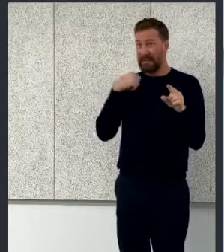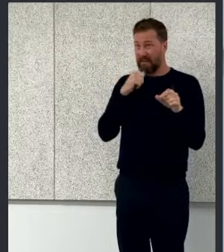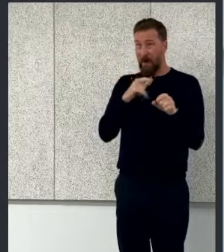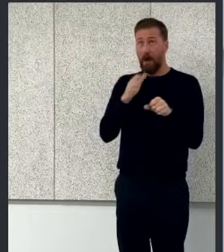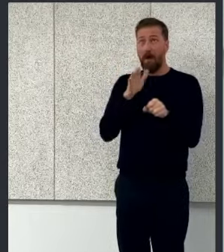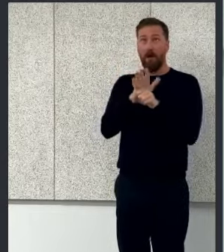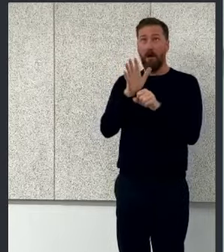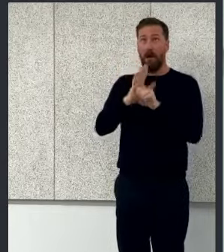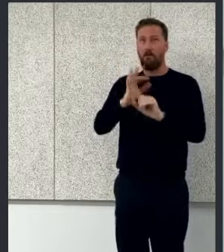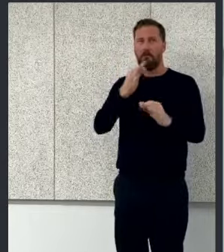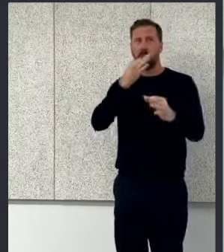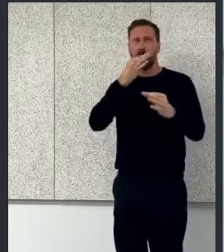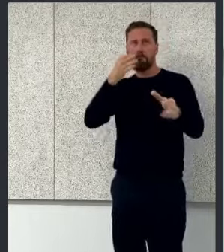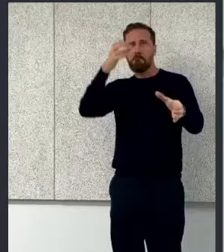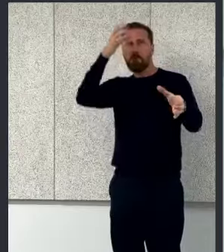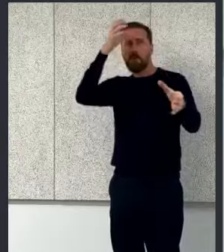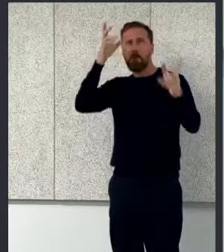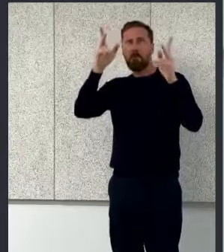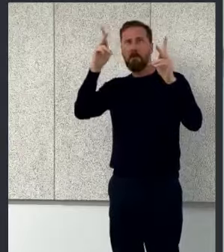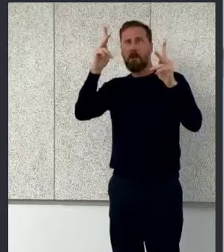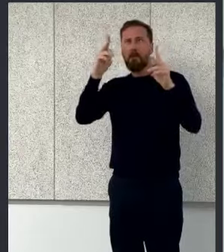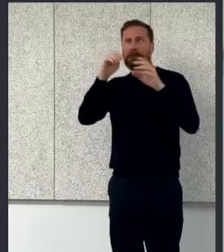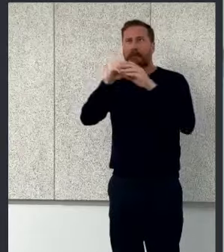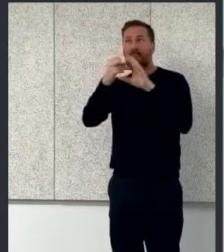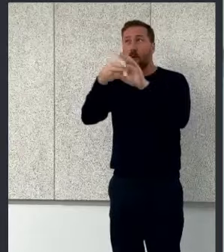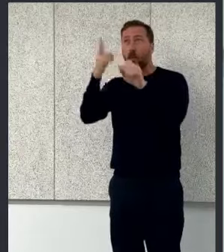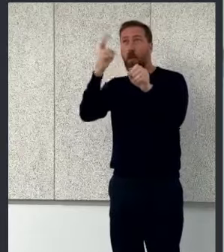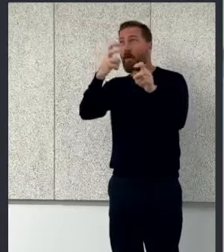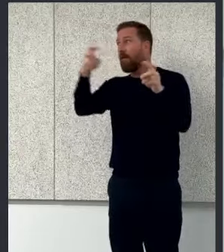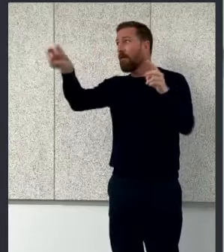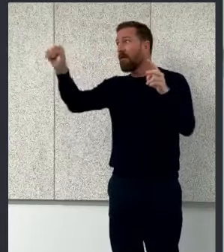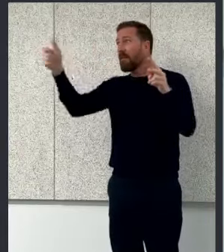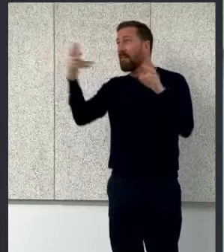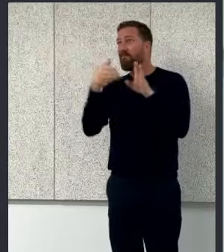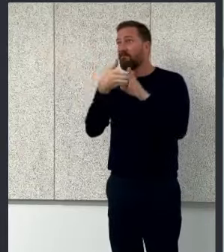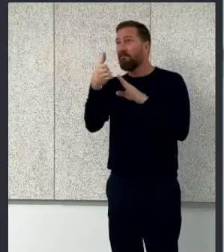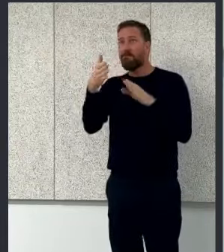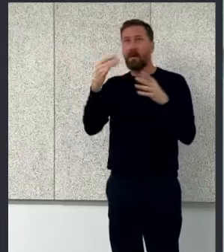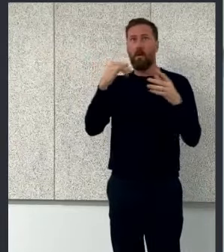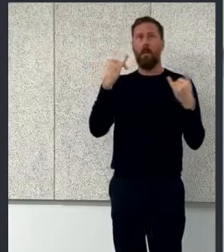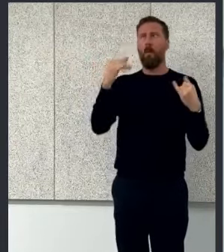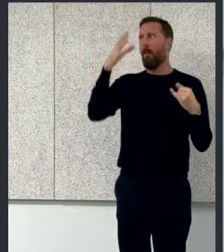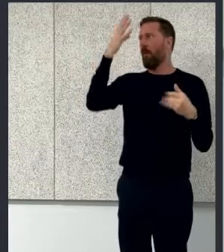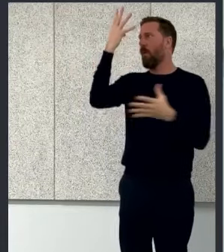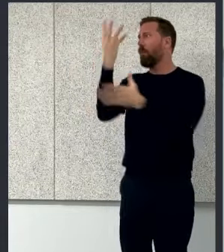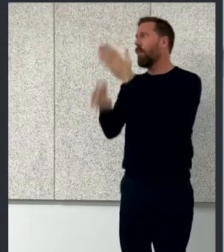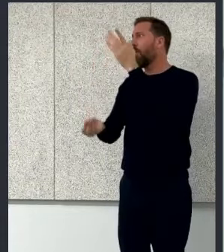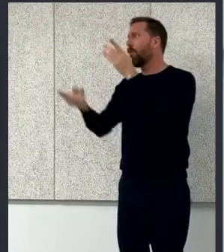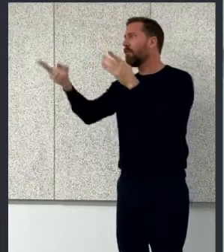also miss Daniela and your husband and all of these other people, you know, who have